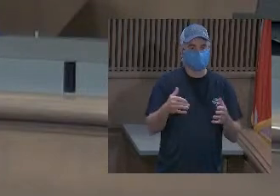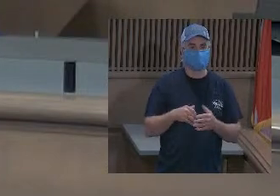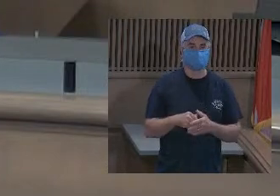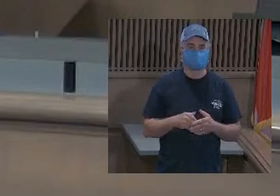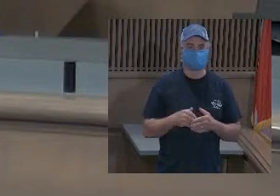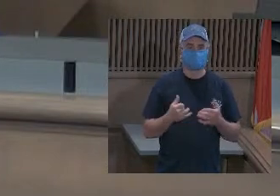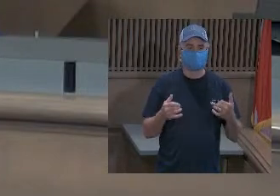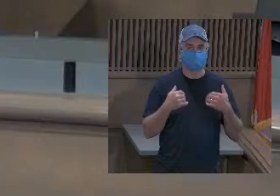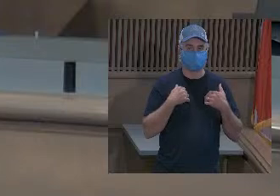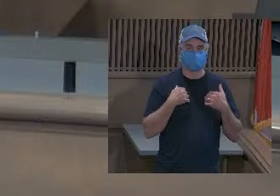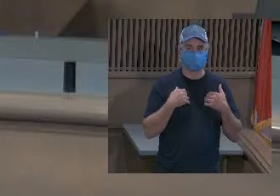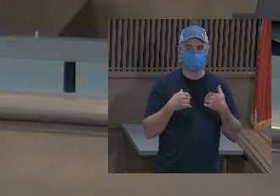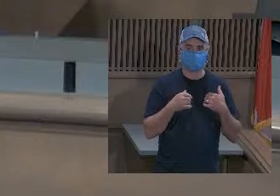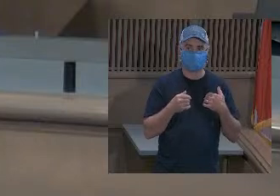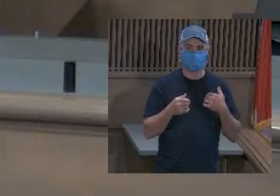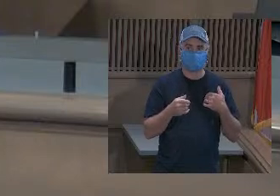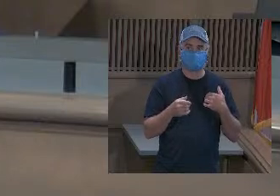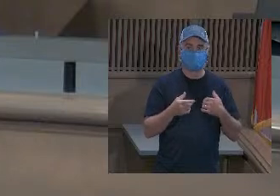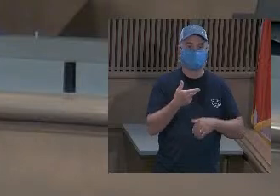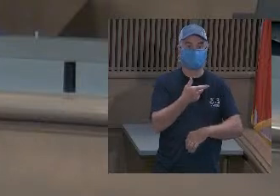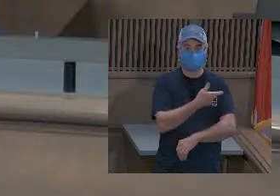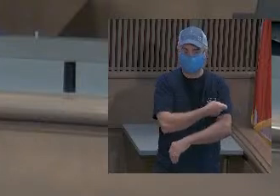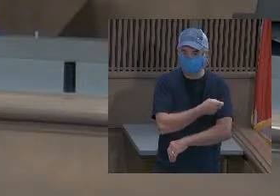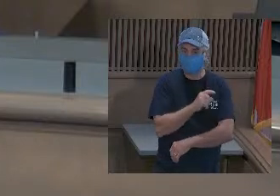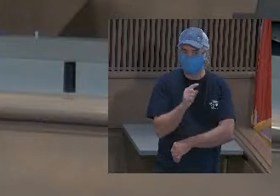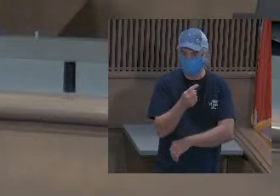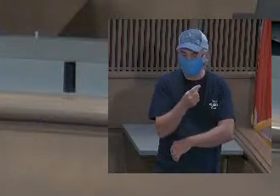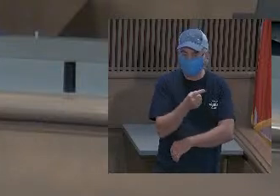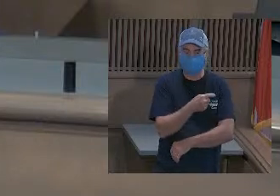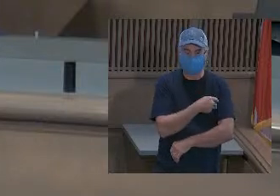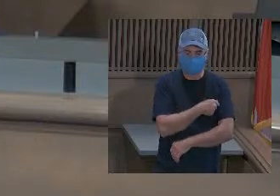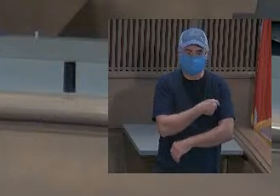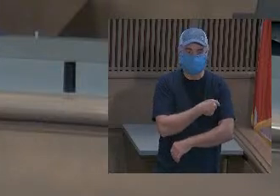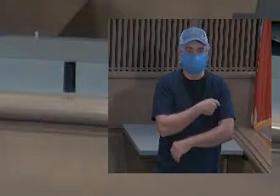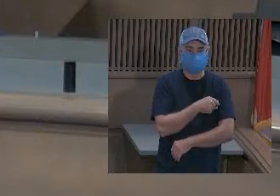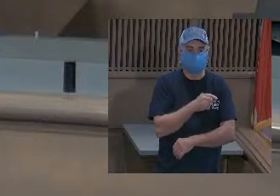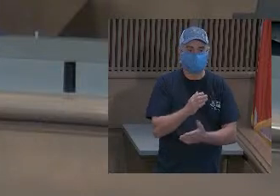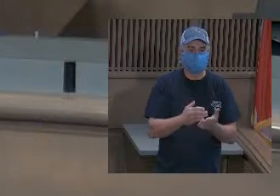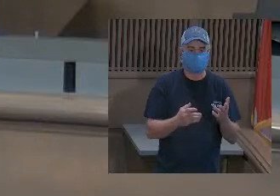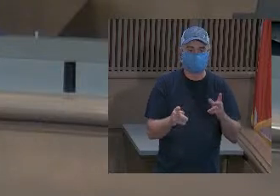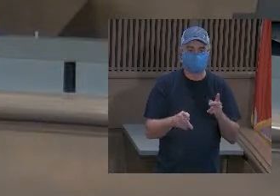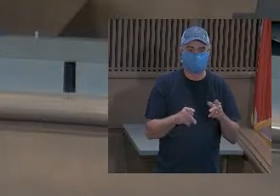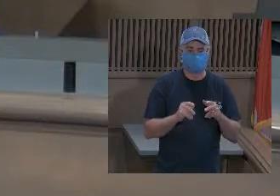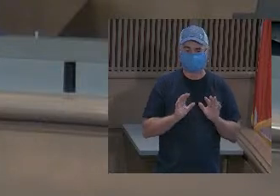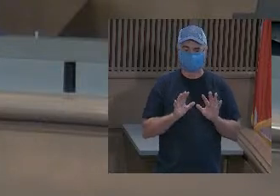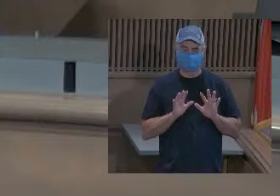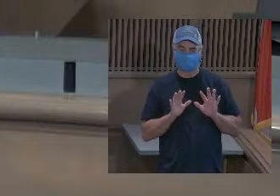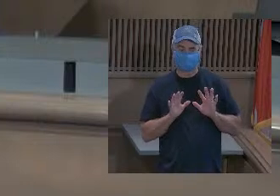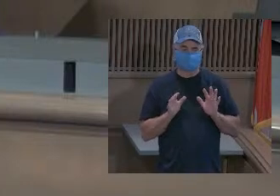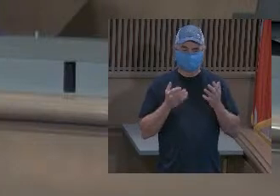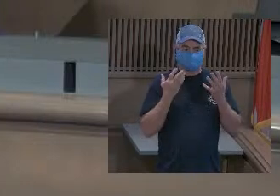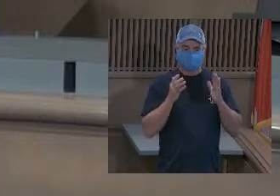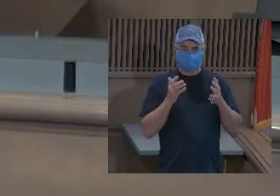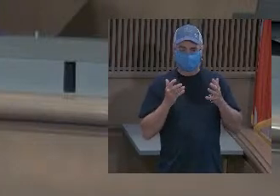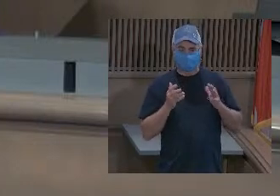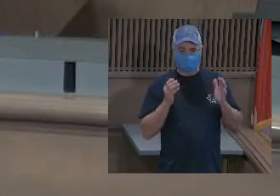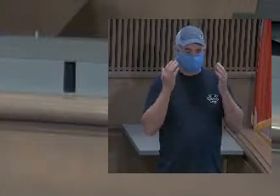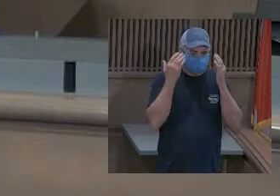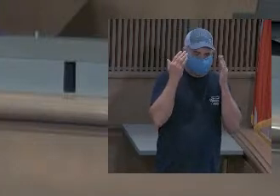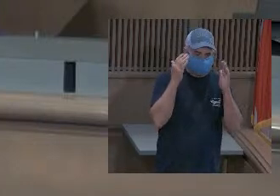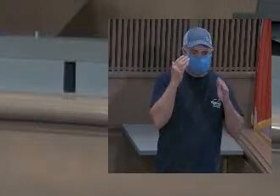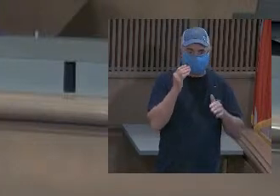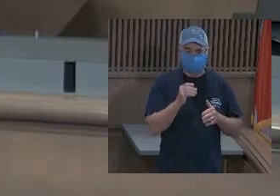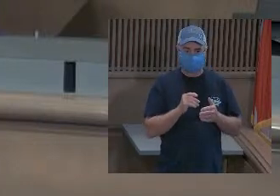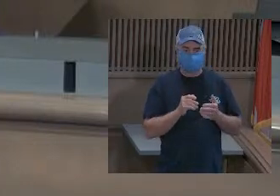tool. Obviously, we have vaccinations, which I understand some people still have hesitancy. And all I can do is continue